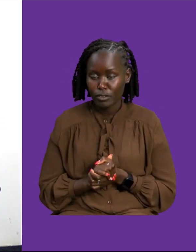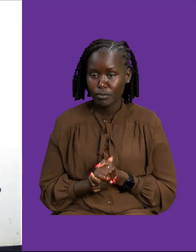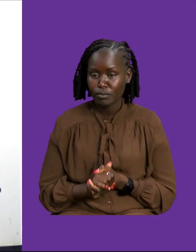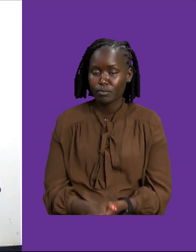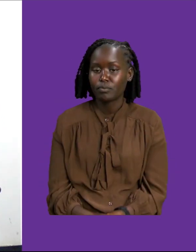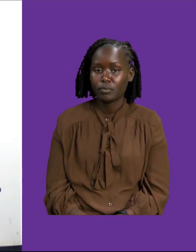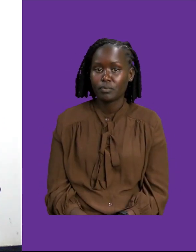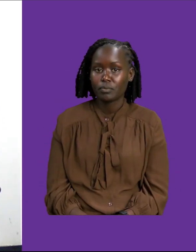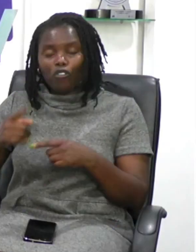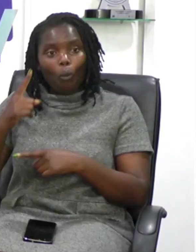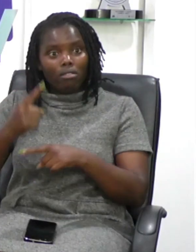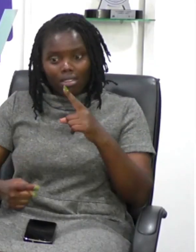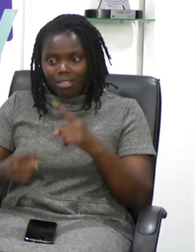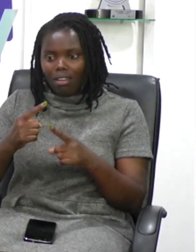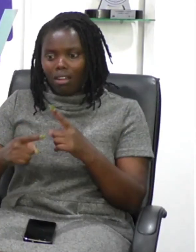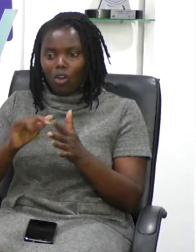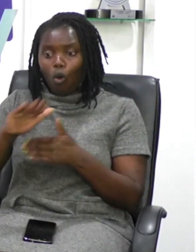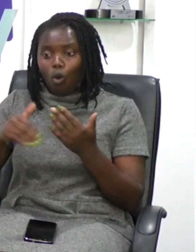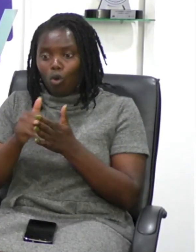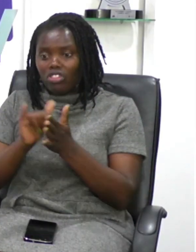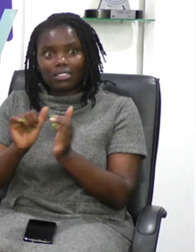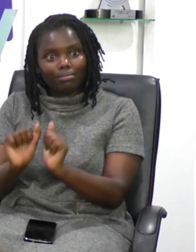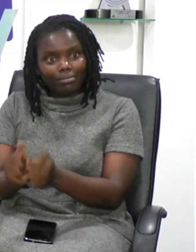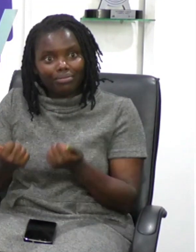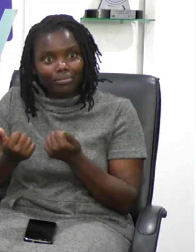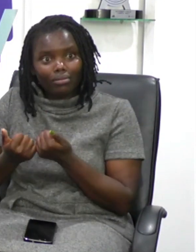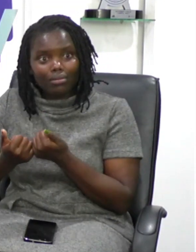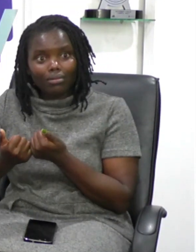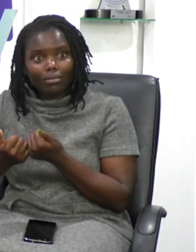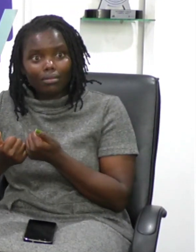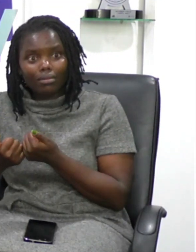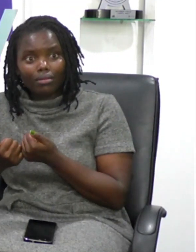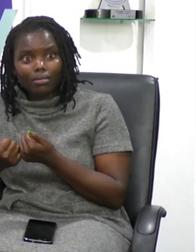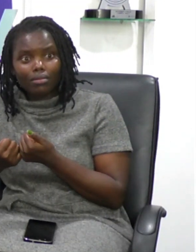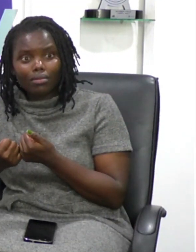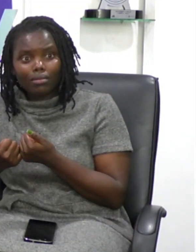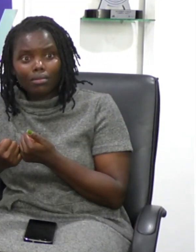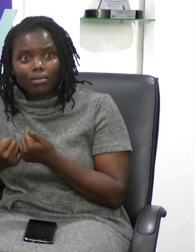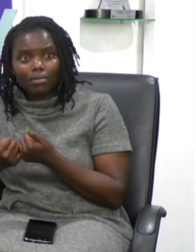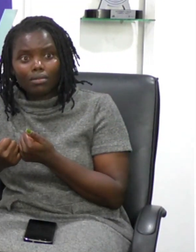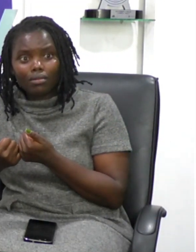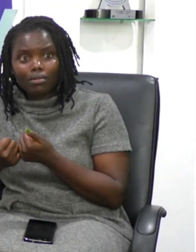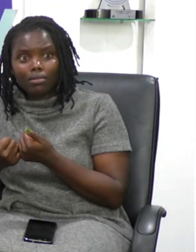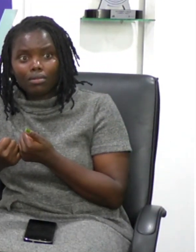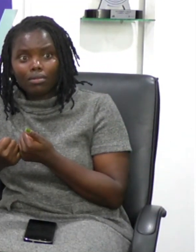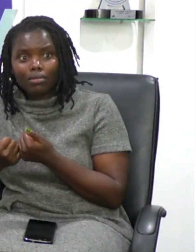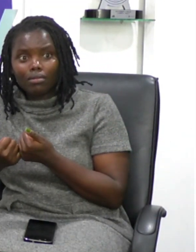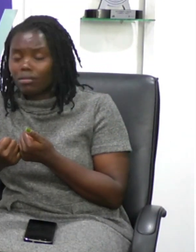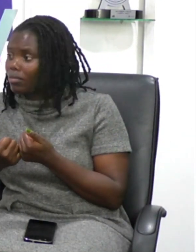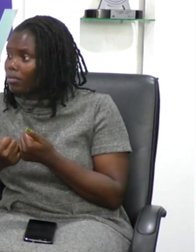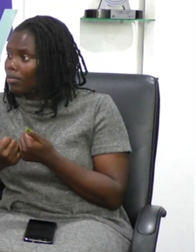So that is it, a span of 1 year. So was that a span of a saving of 1 year